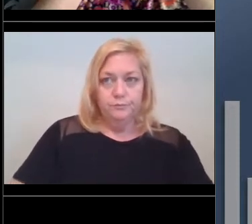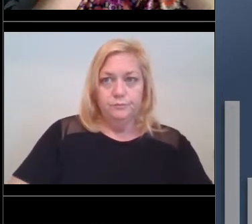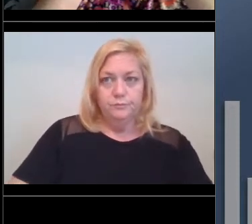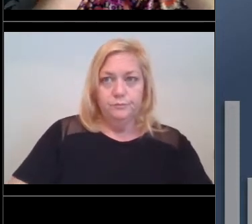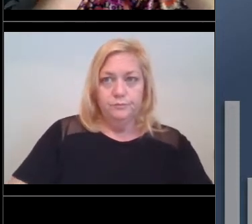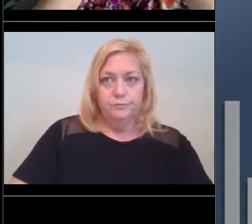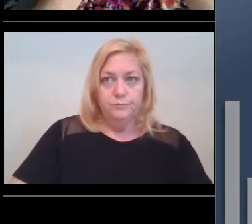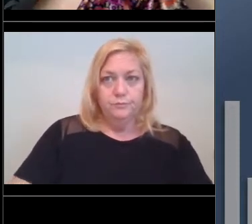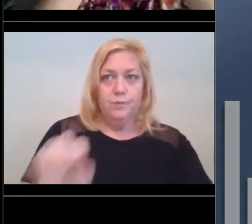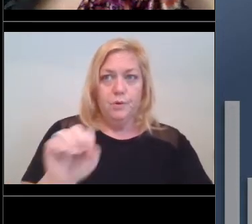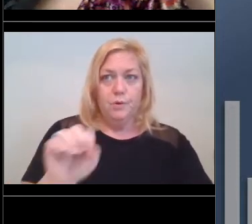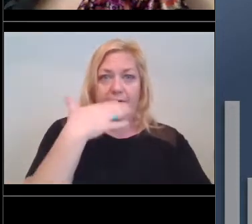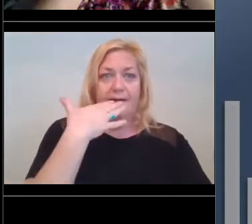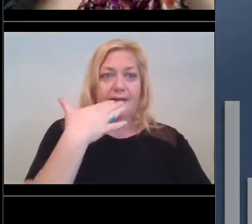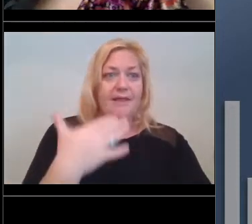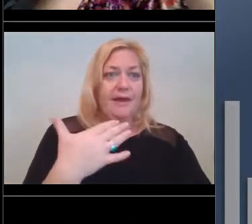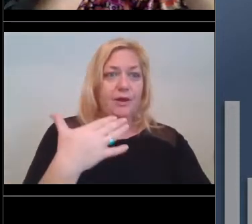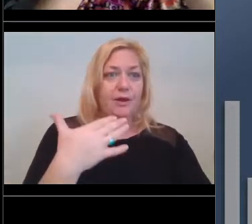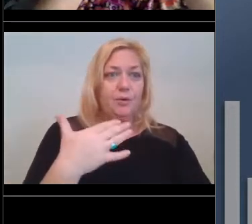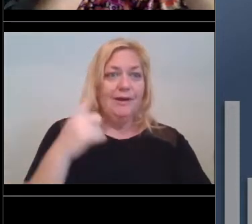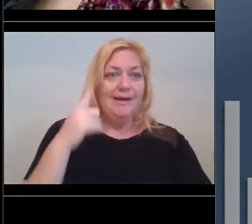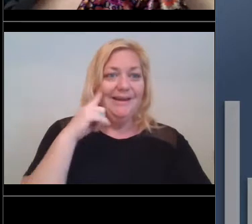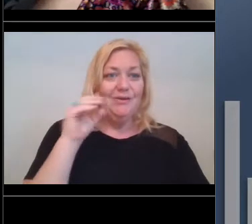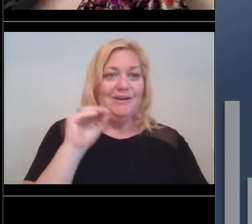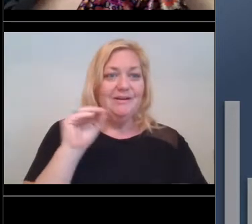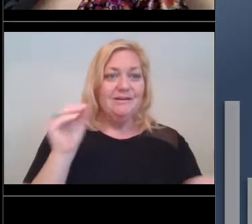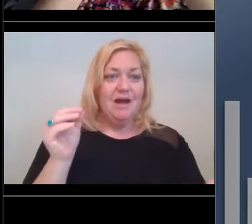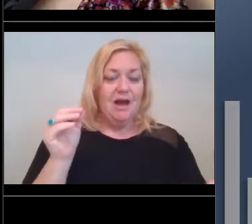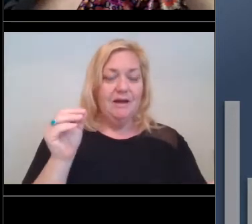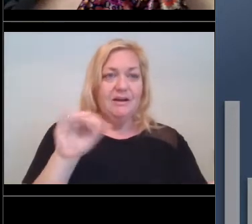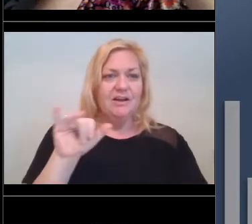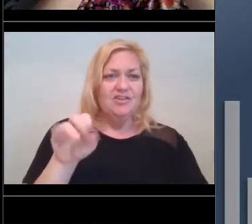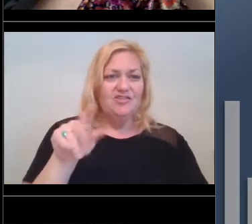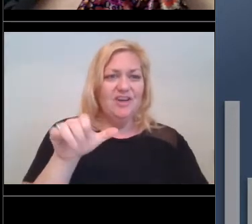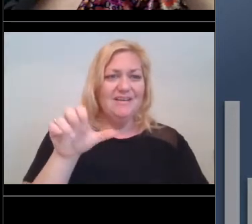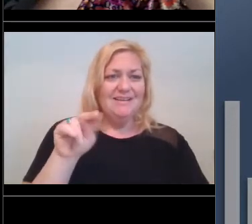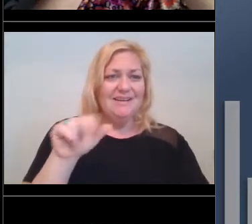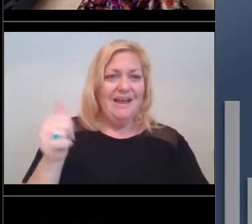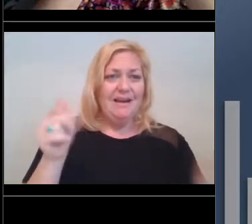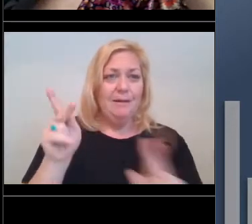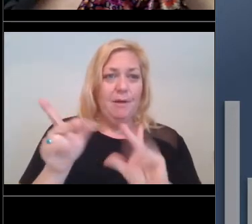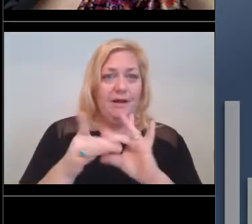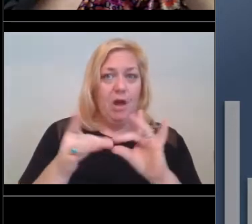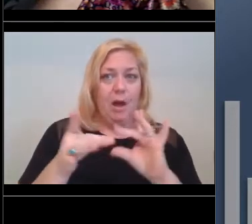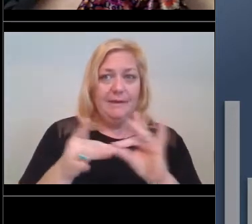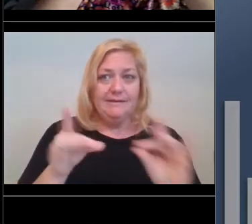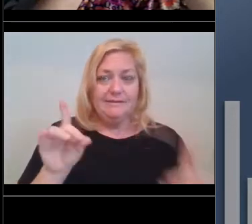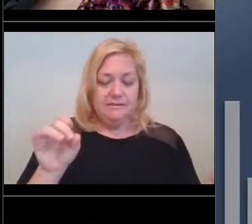Okay, thank you. Hearing none. Justin, are there any public comments?